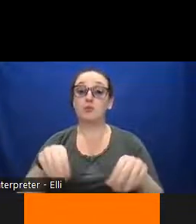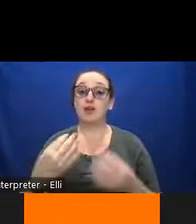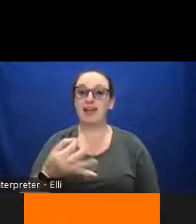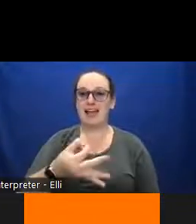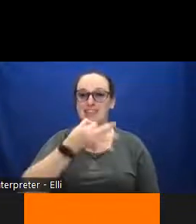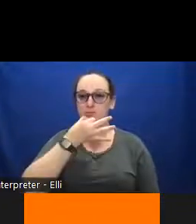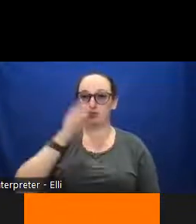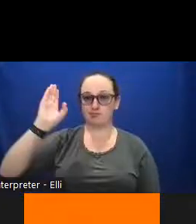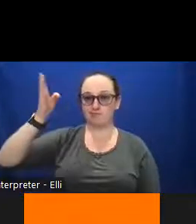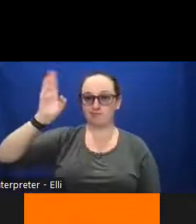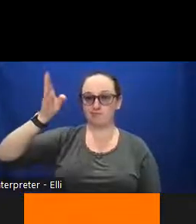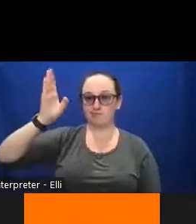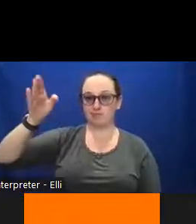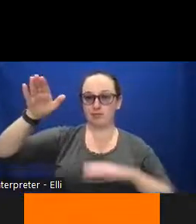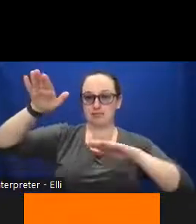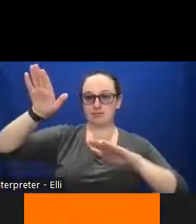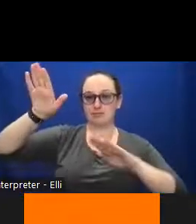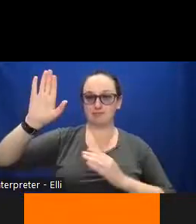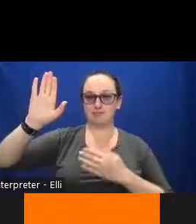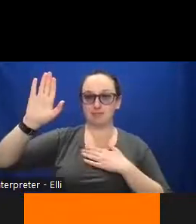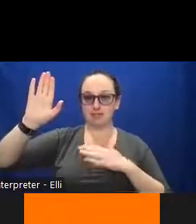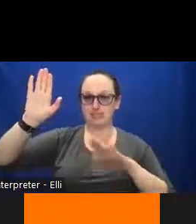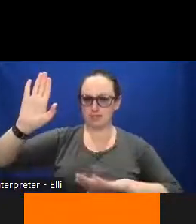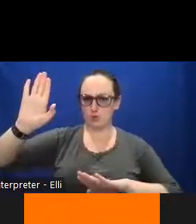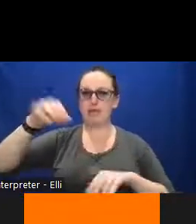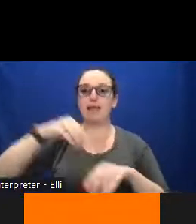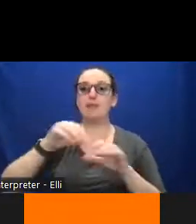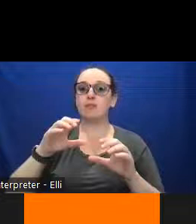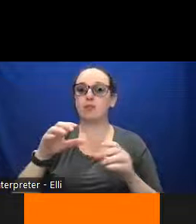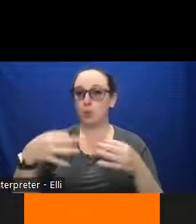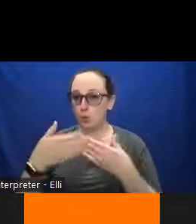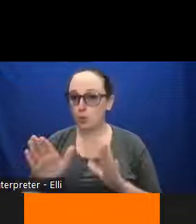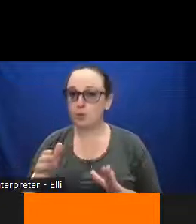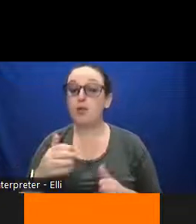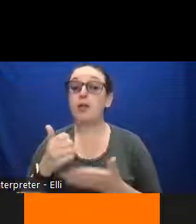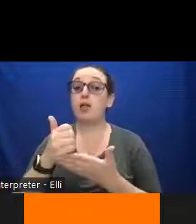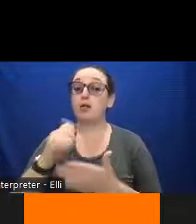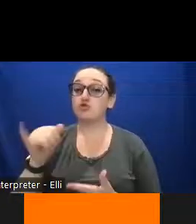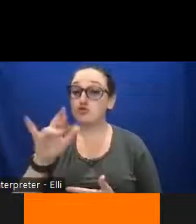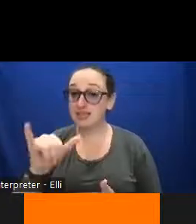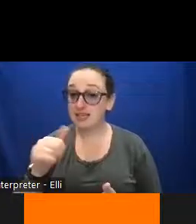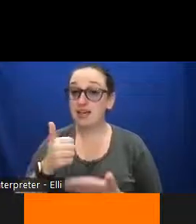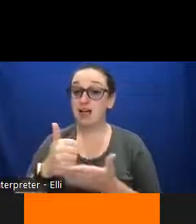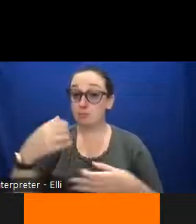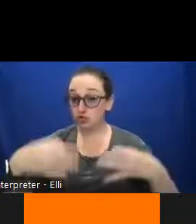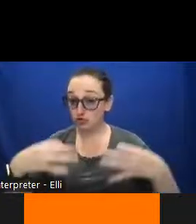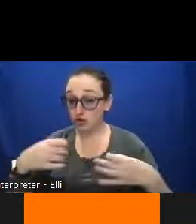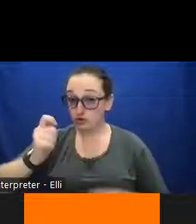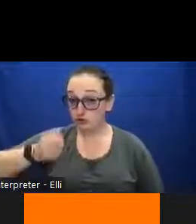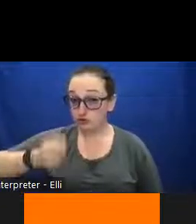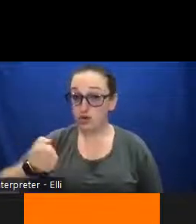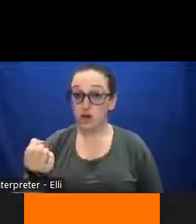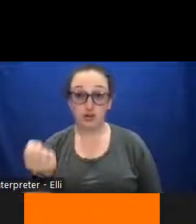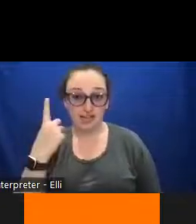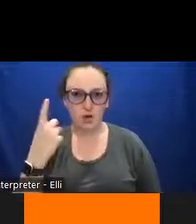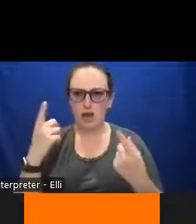testimony in the courtroom, so helping juries and judges understand the